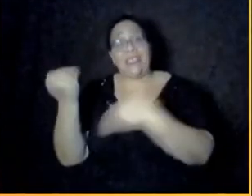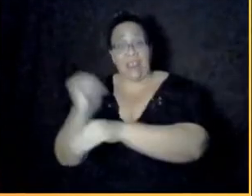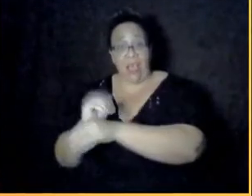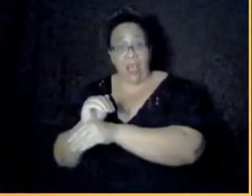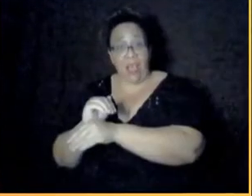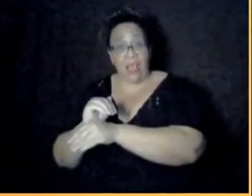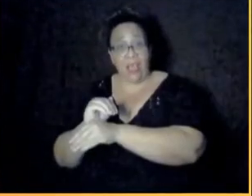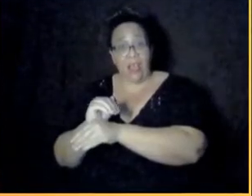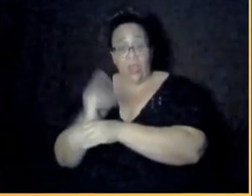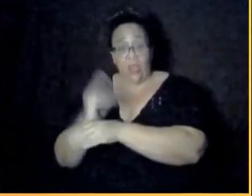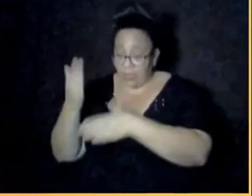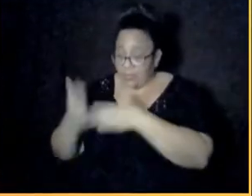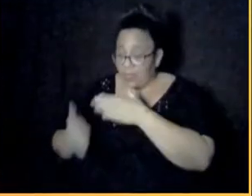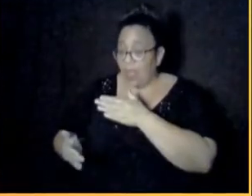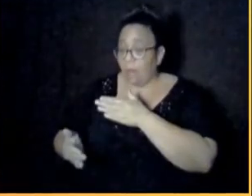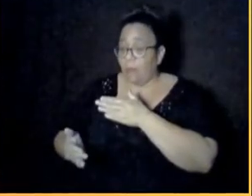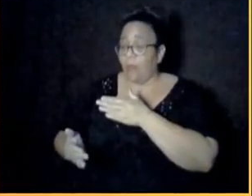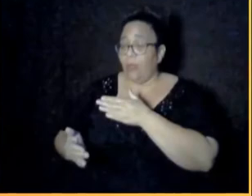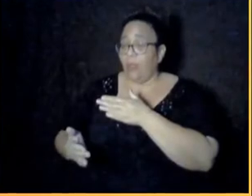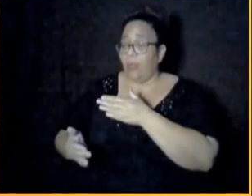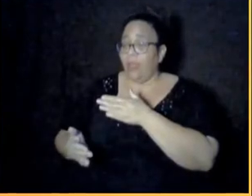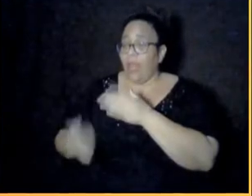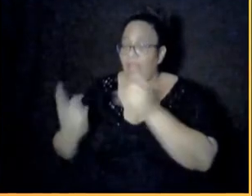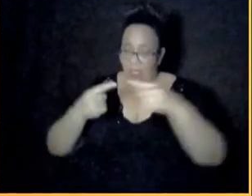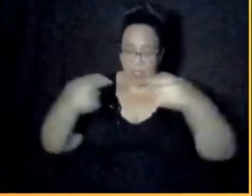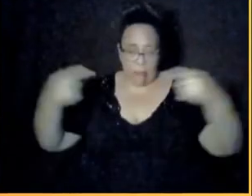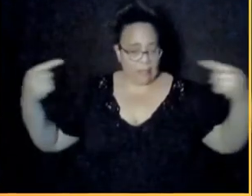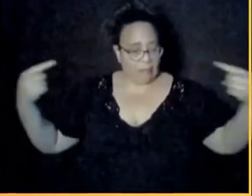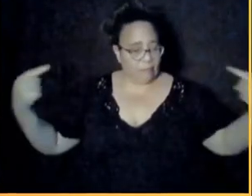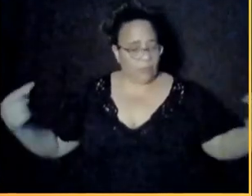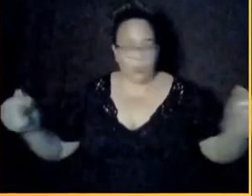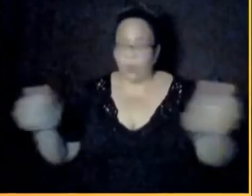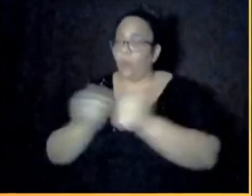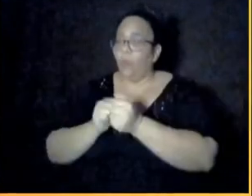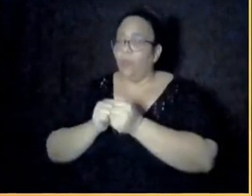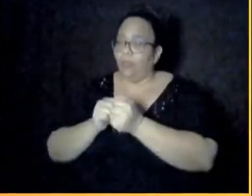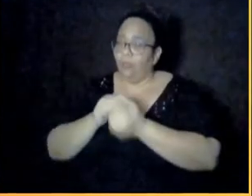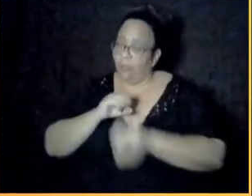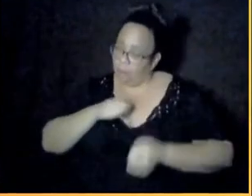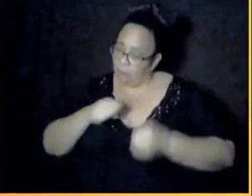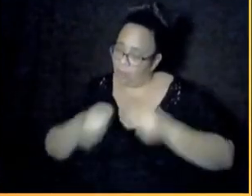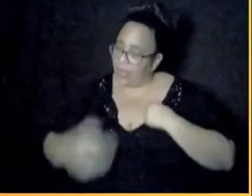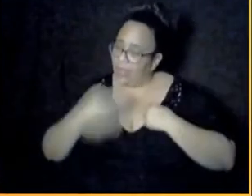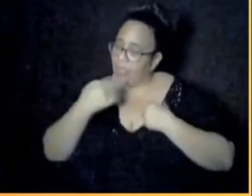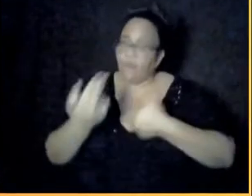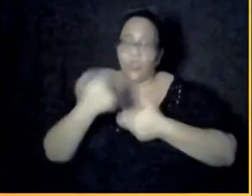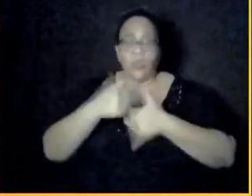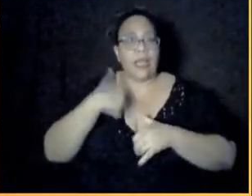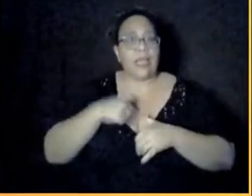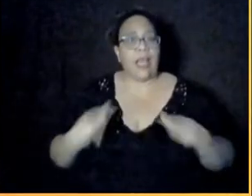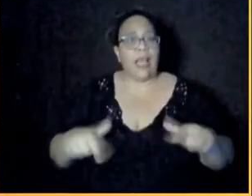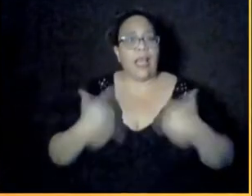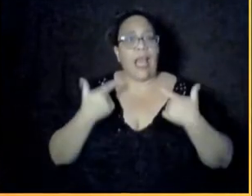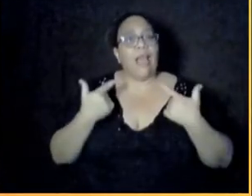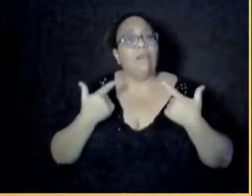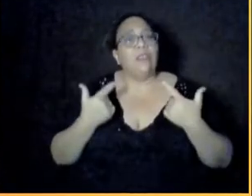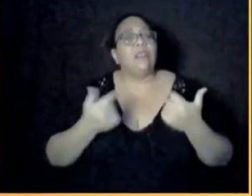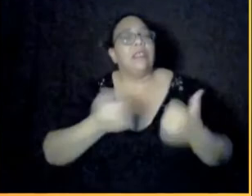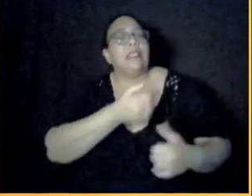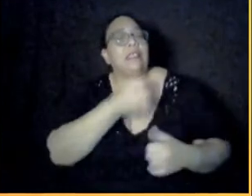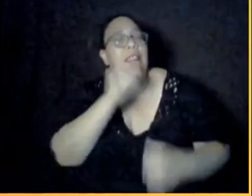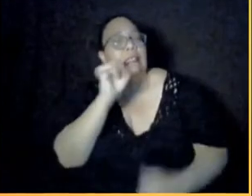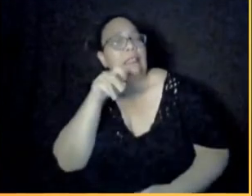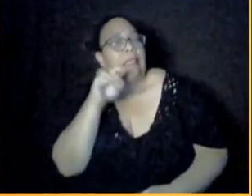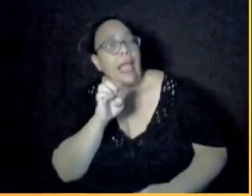we end instead at the opposite end with mourning. Thank you for joining us at Lives at Stake, and we will see you